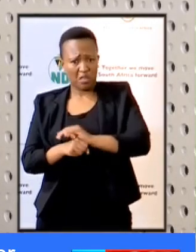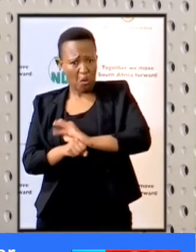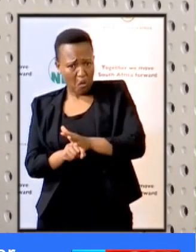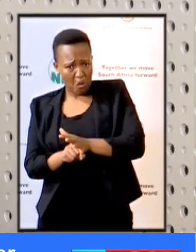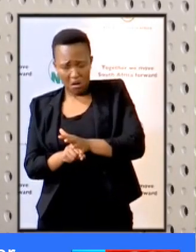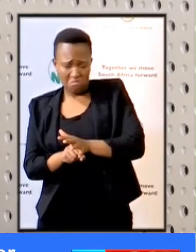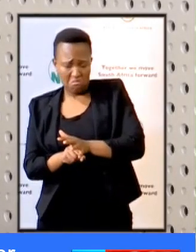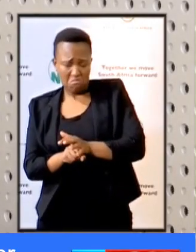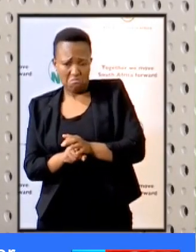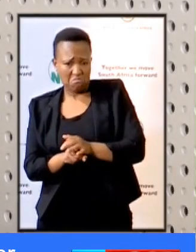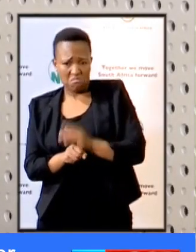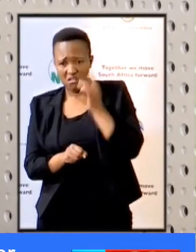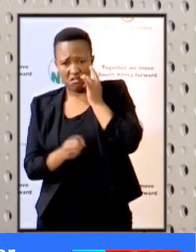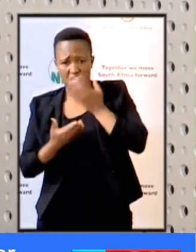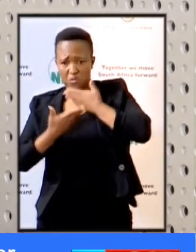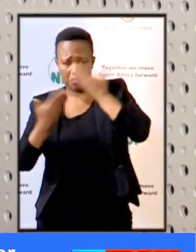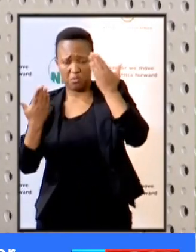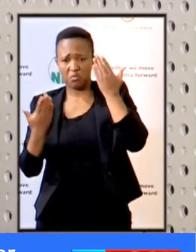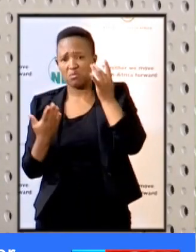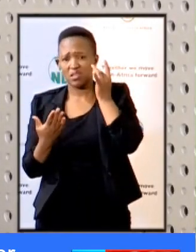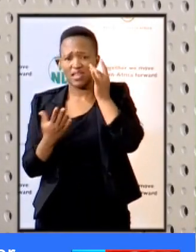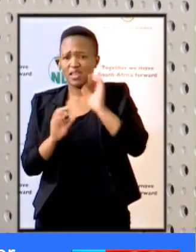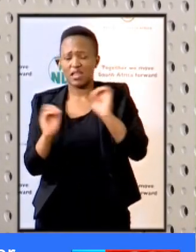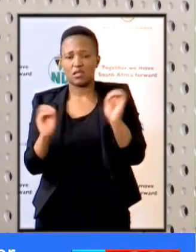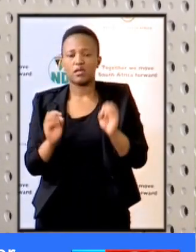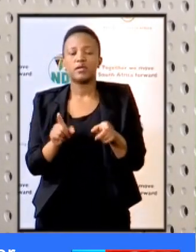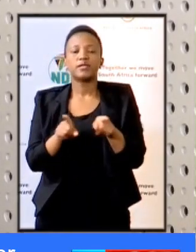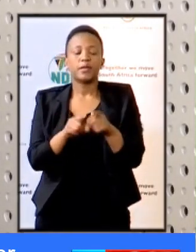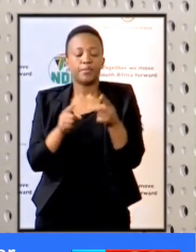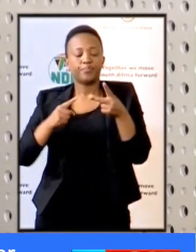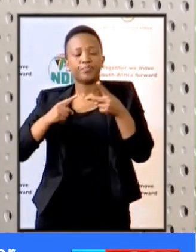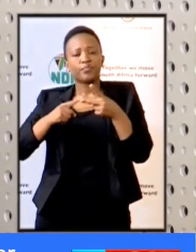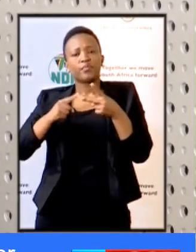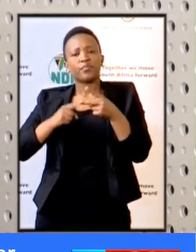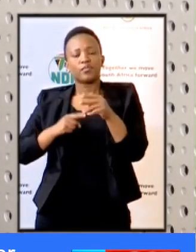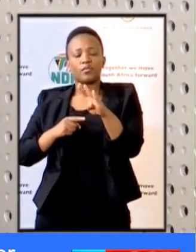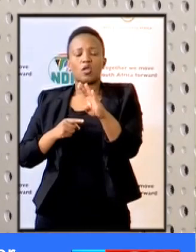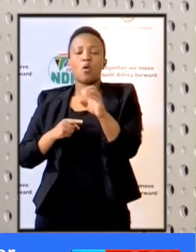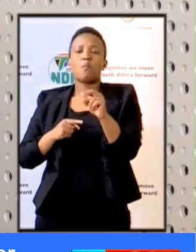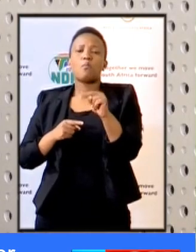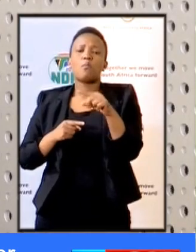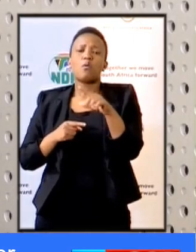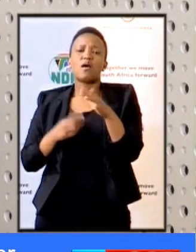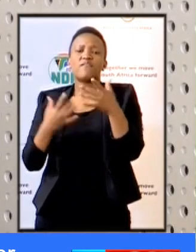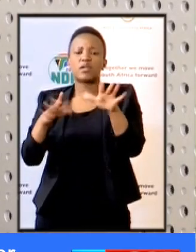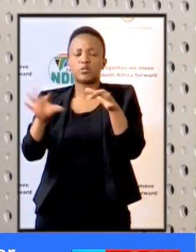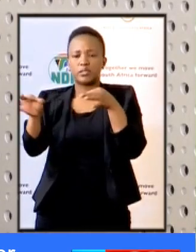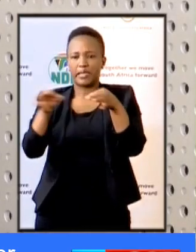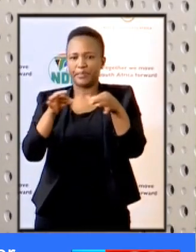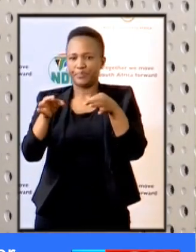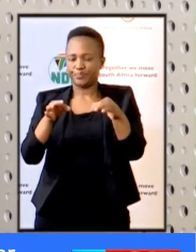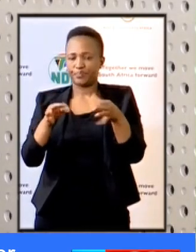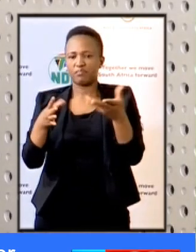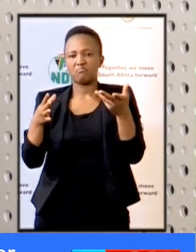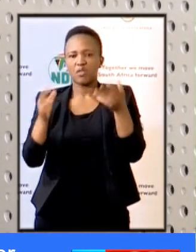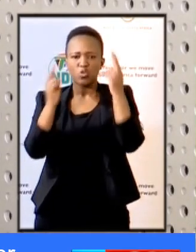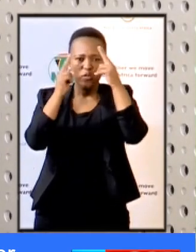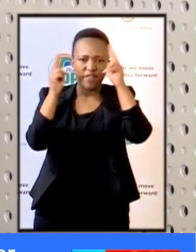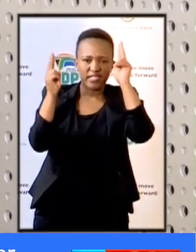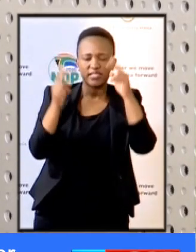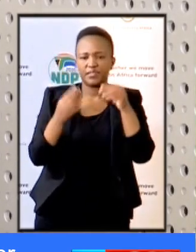asking about distressed institutions. What we have said is that, for instance, we